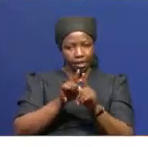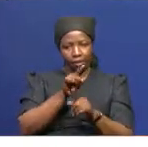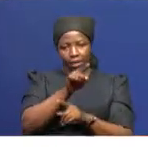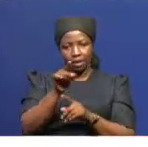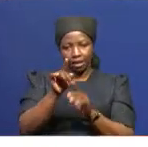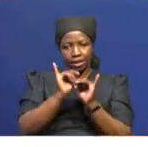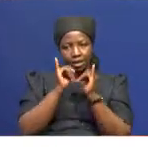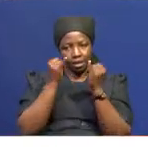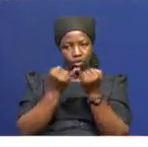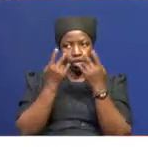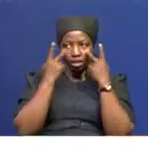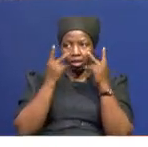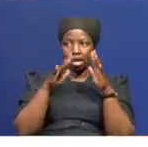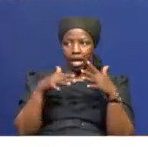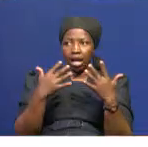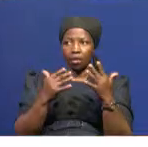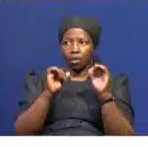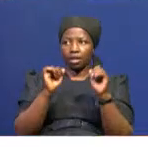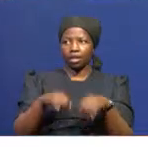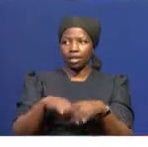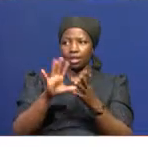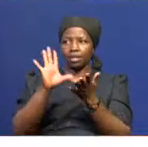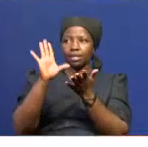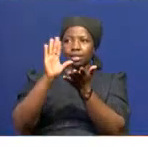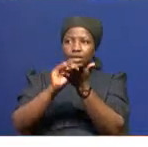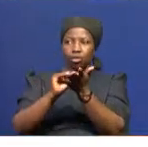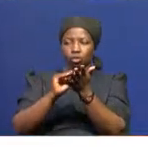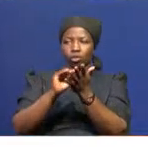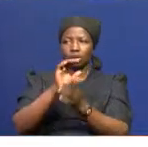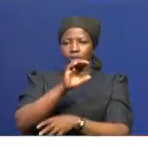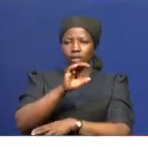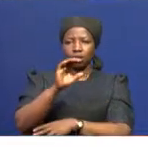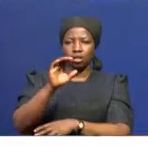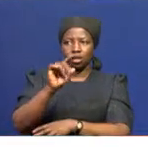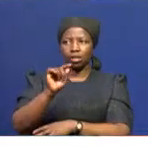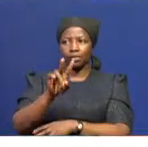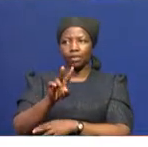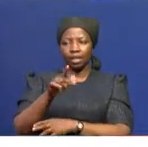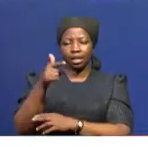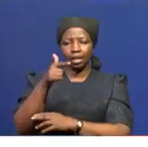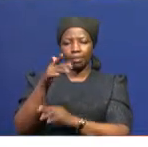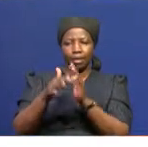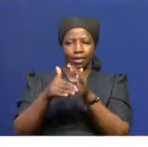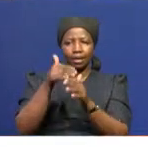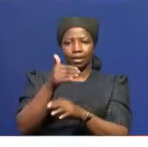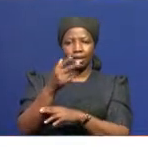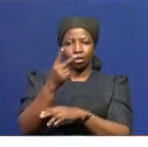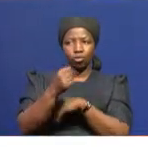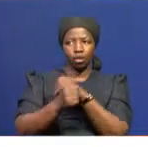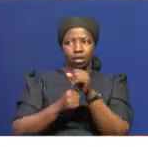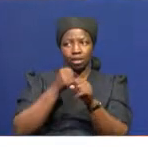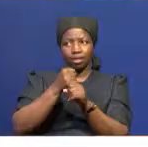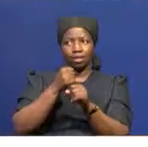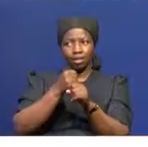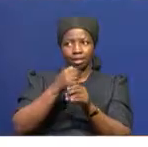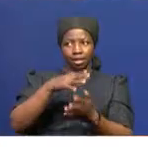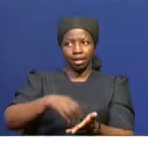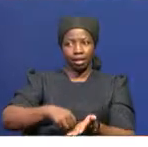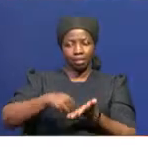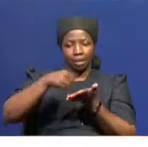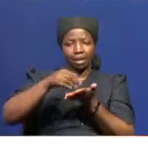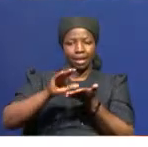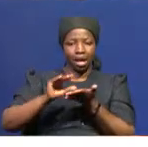how we can install these CCTV cameras within the next 2 years. The ultimate